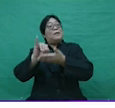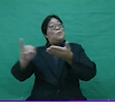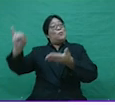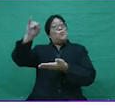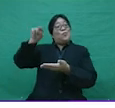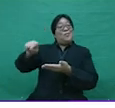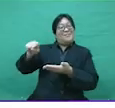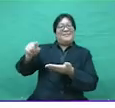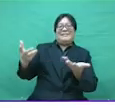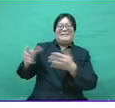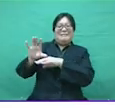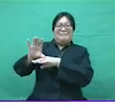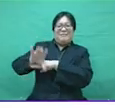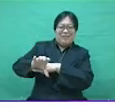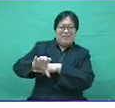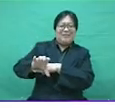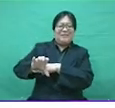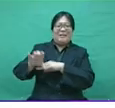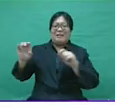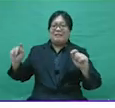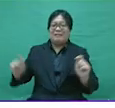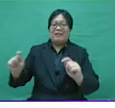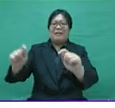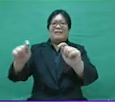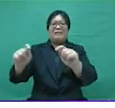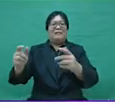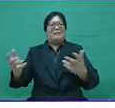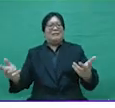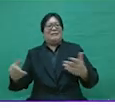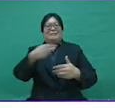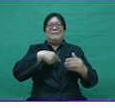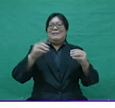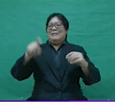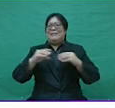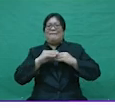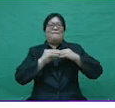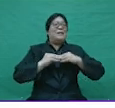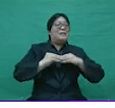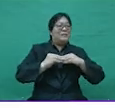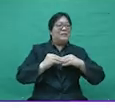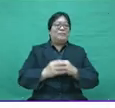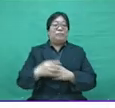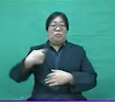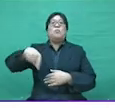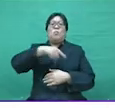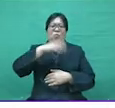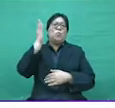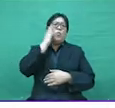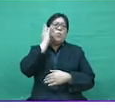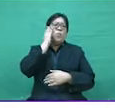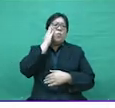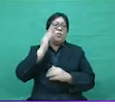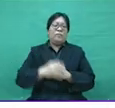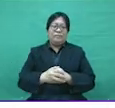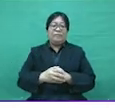institutions were really forced to react in a very agile and flexible way. We all know